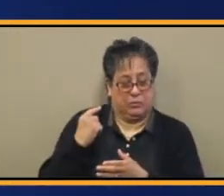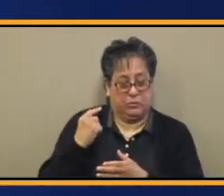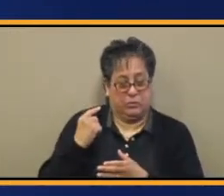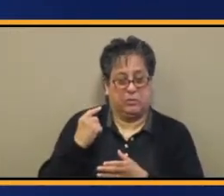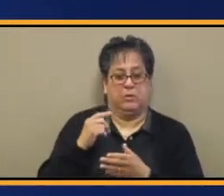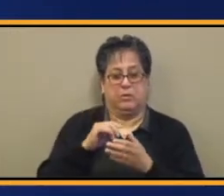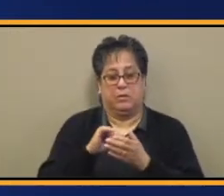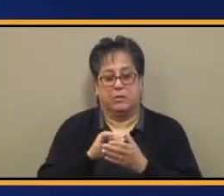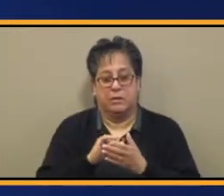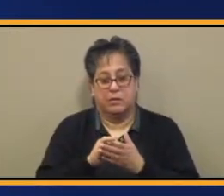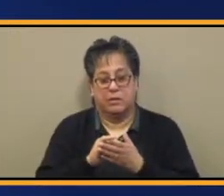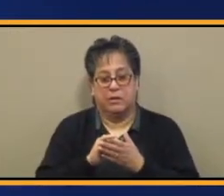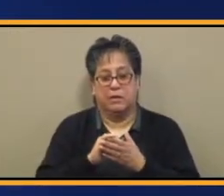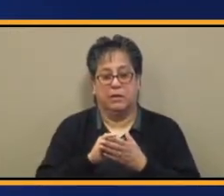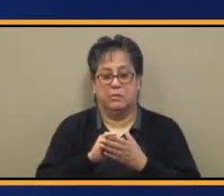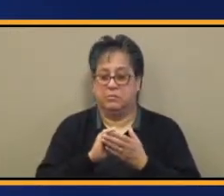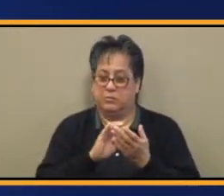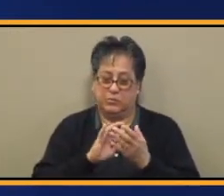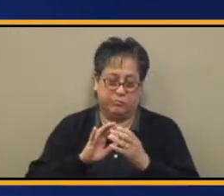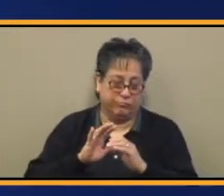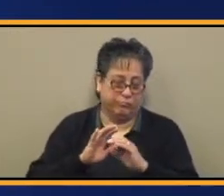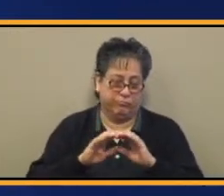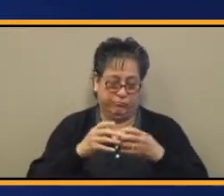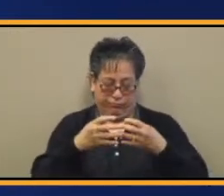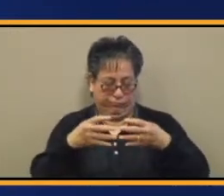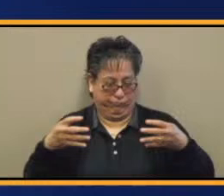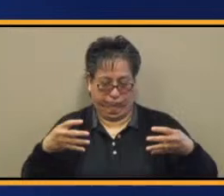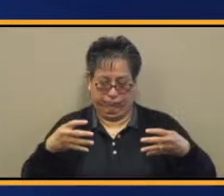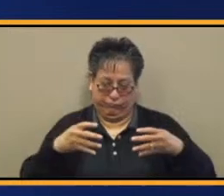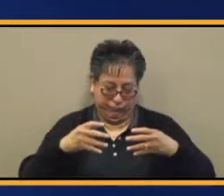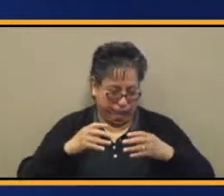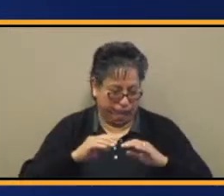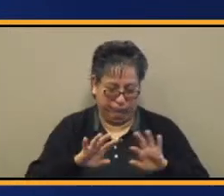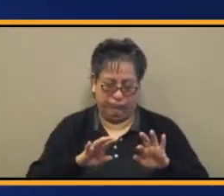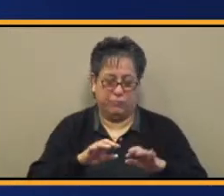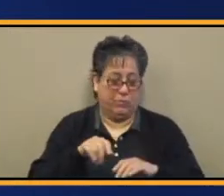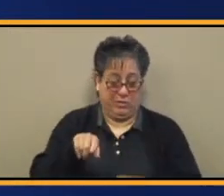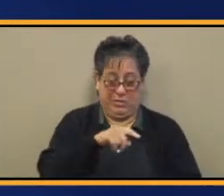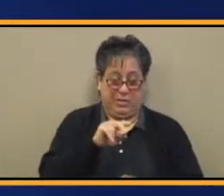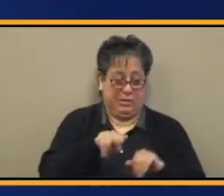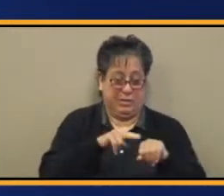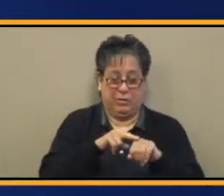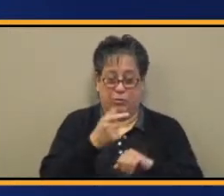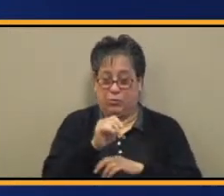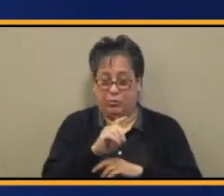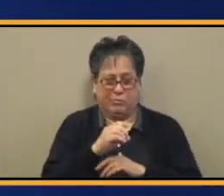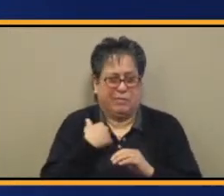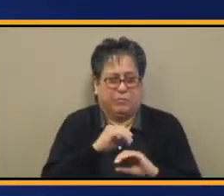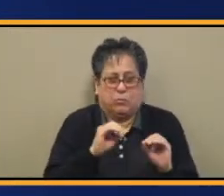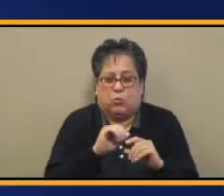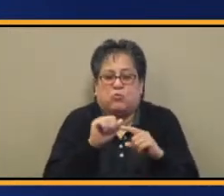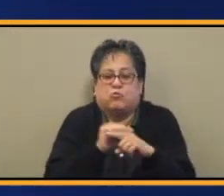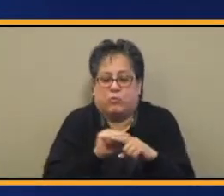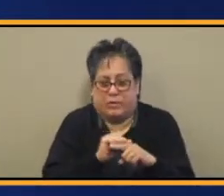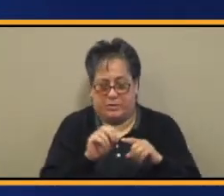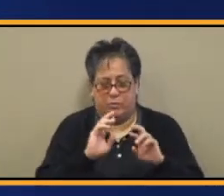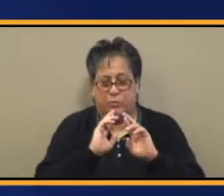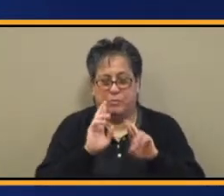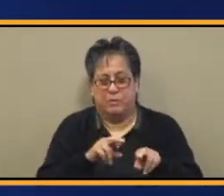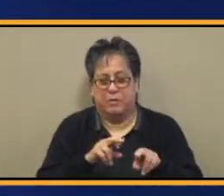that push through the National Guardsmen who have no experience or no training responding